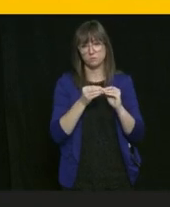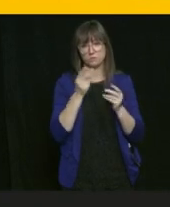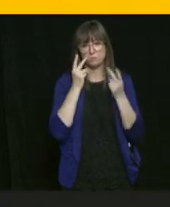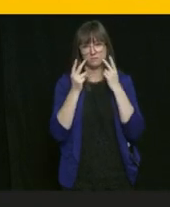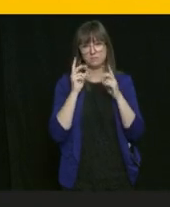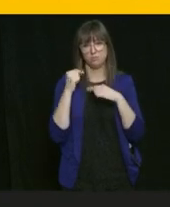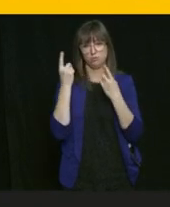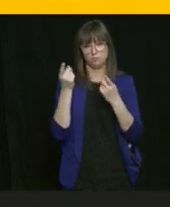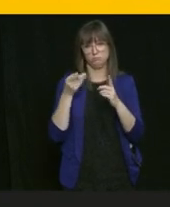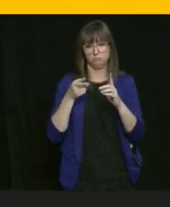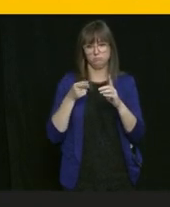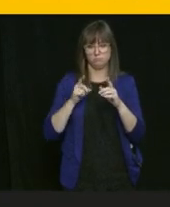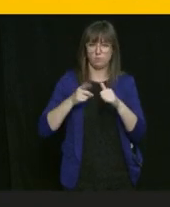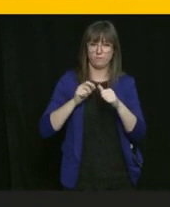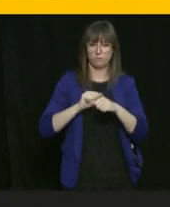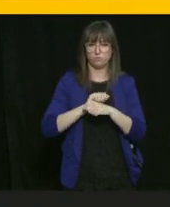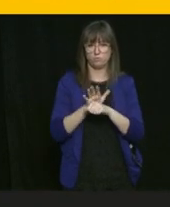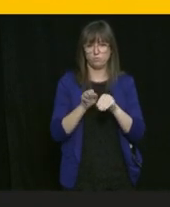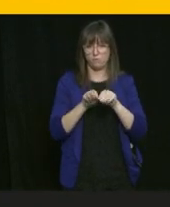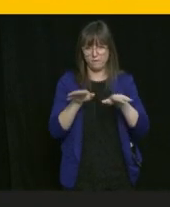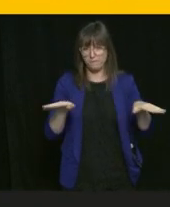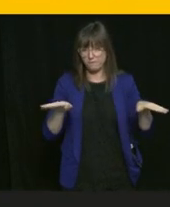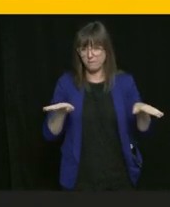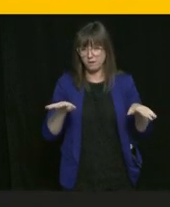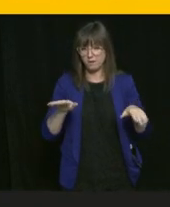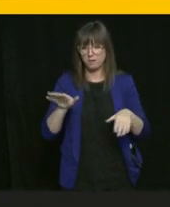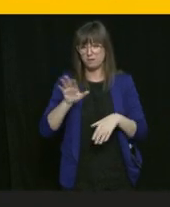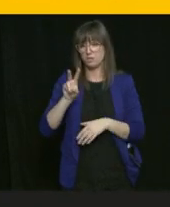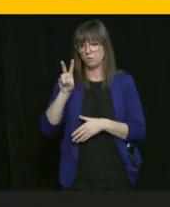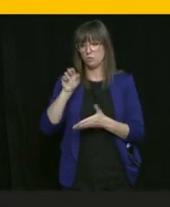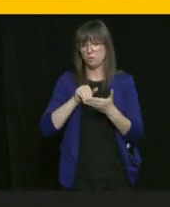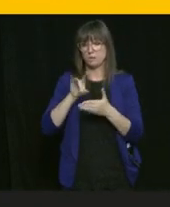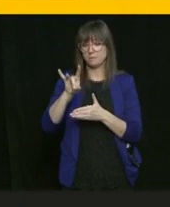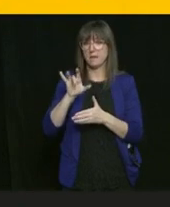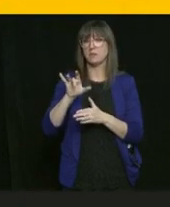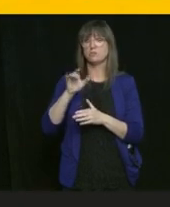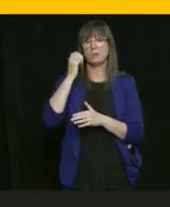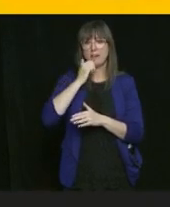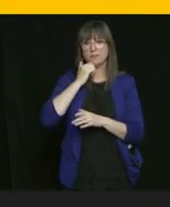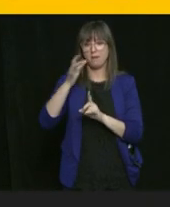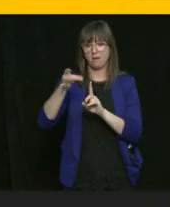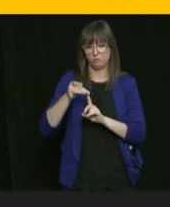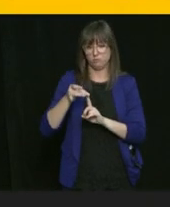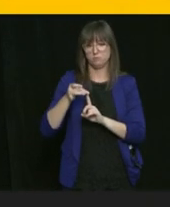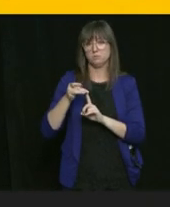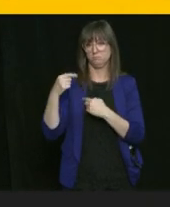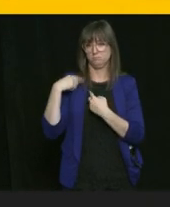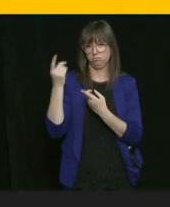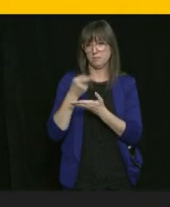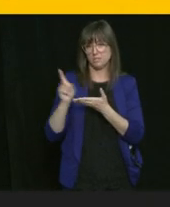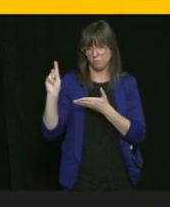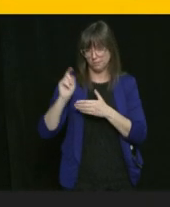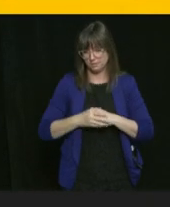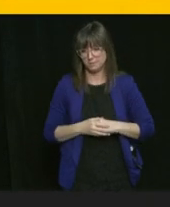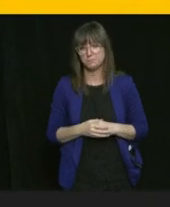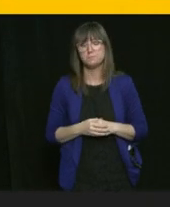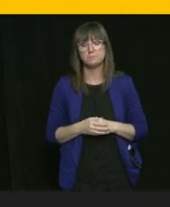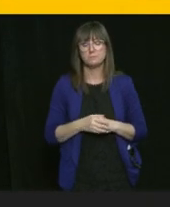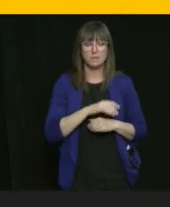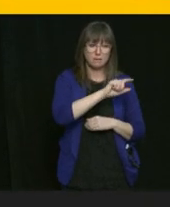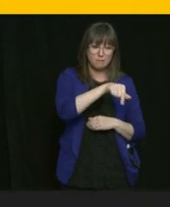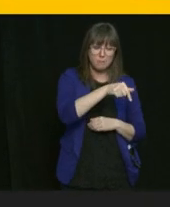first wave, with an average of close to 2,800 cases reported daily over the last week. Quebec